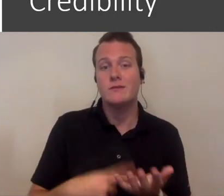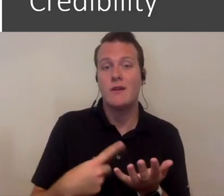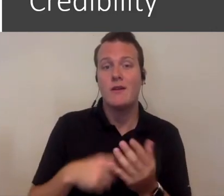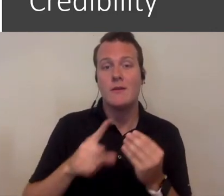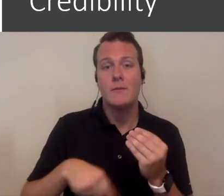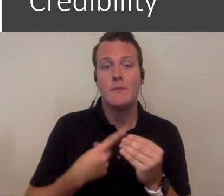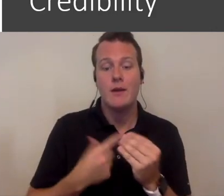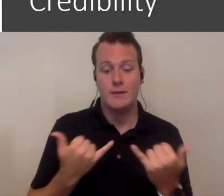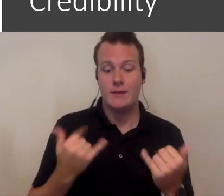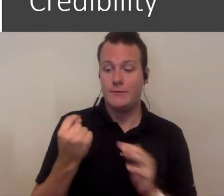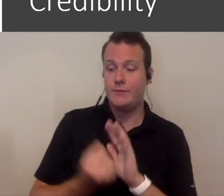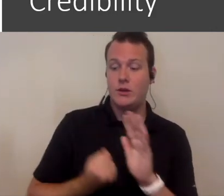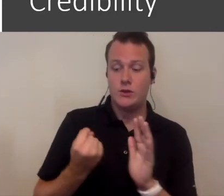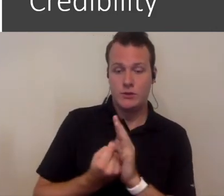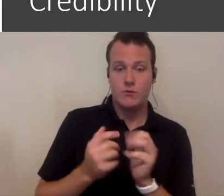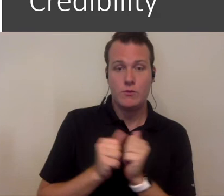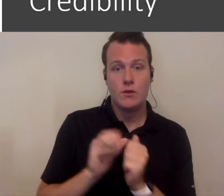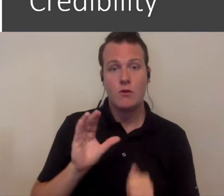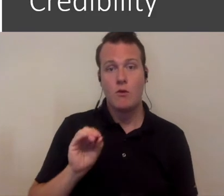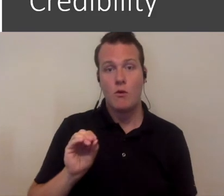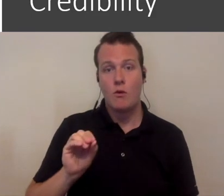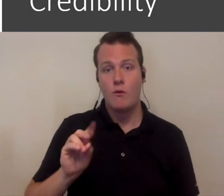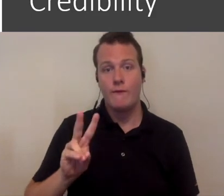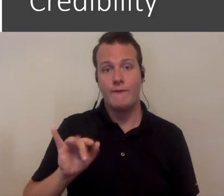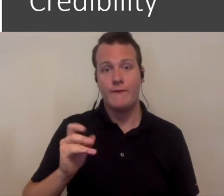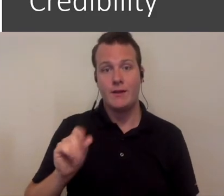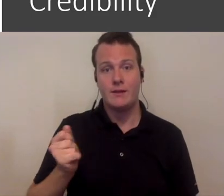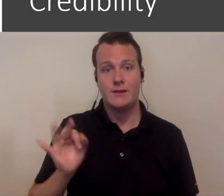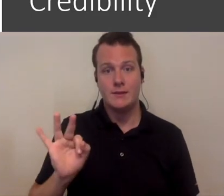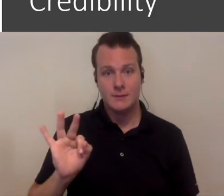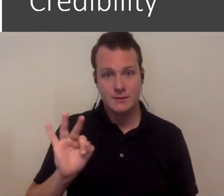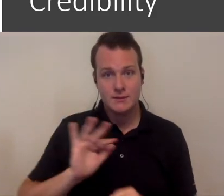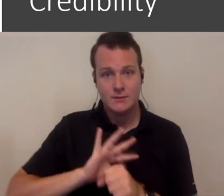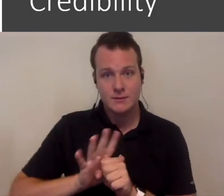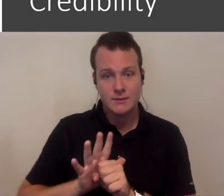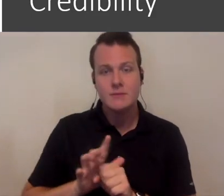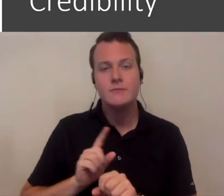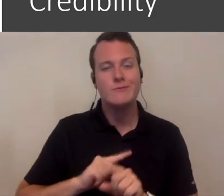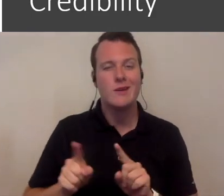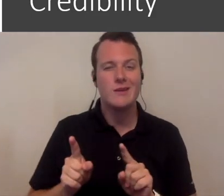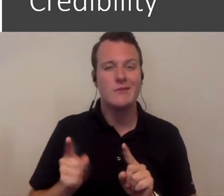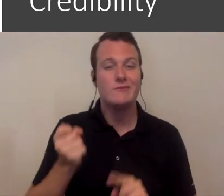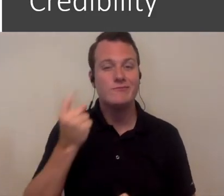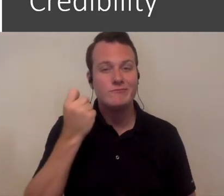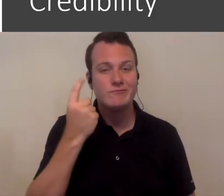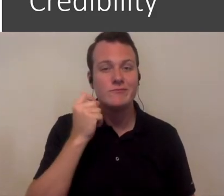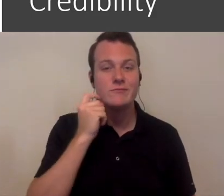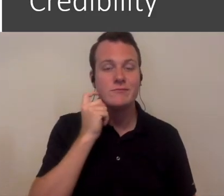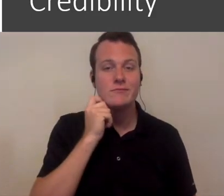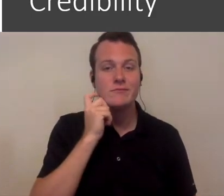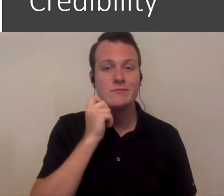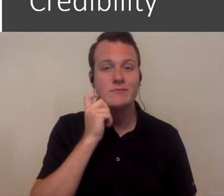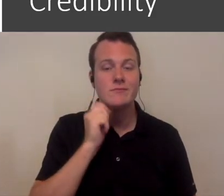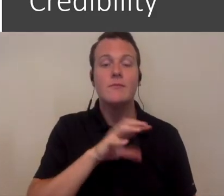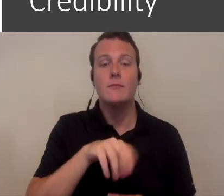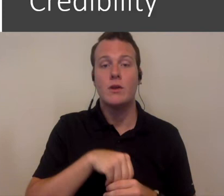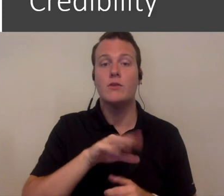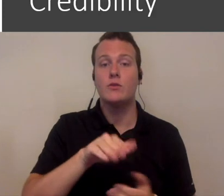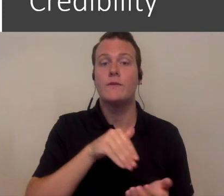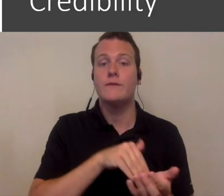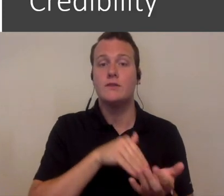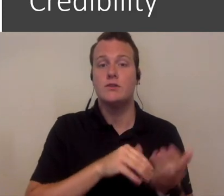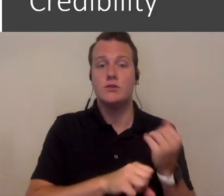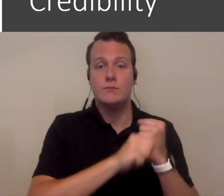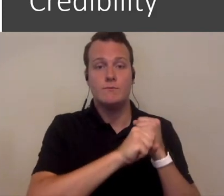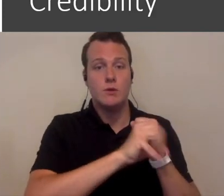this period of time that we're in with the COVID virus. But a great thing is, you know, a part of your physician